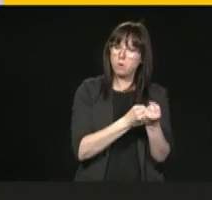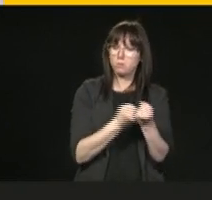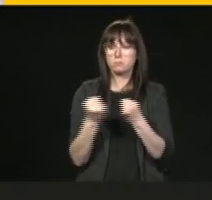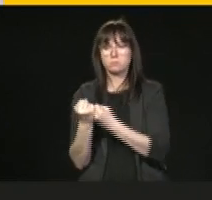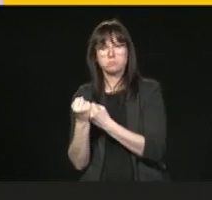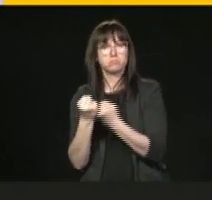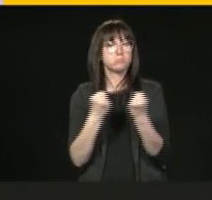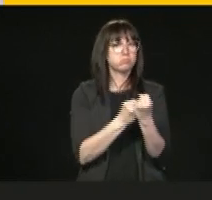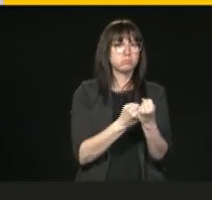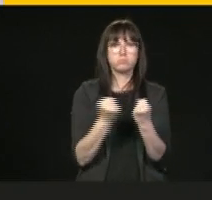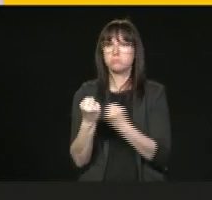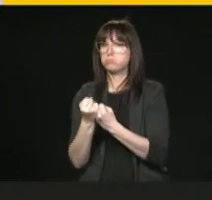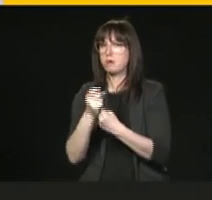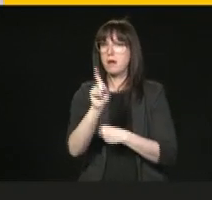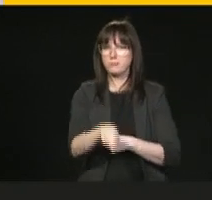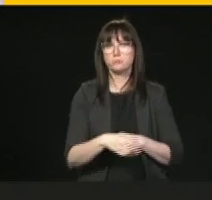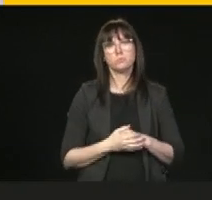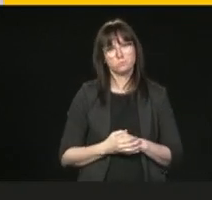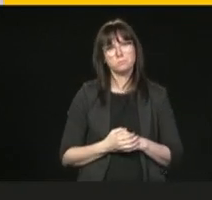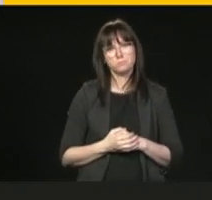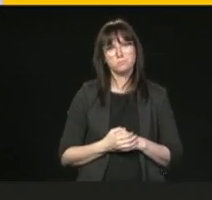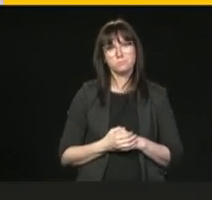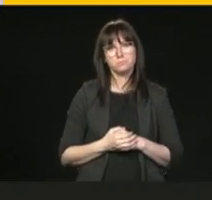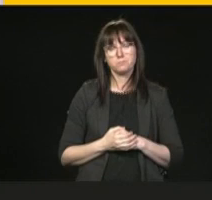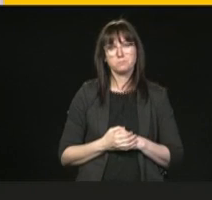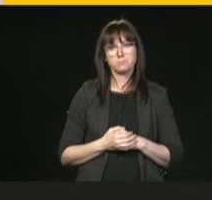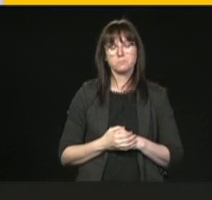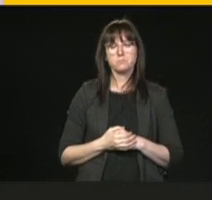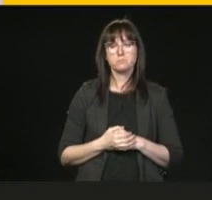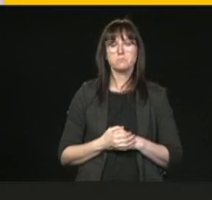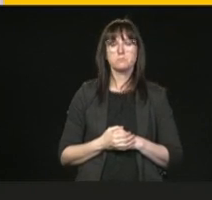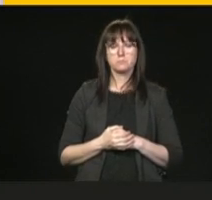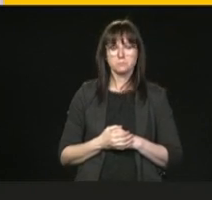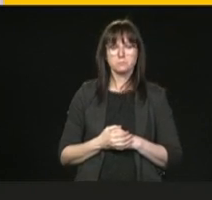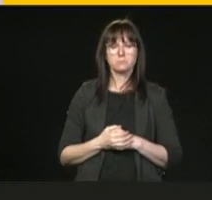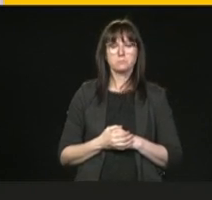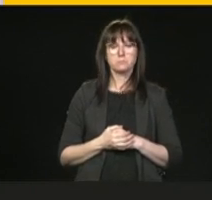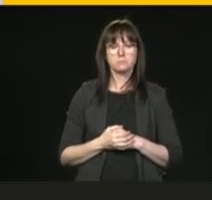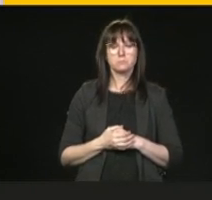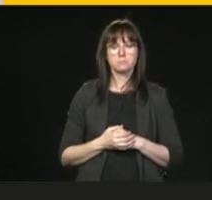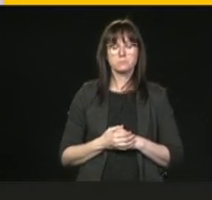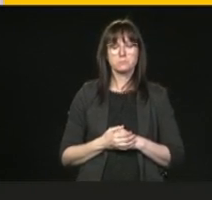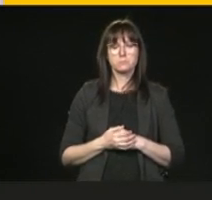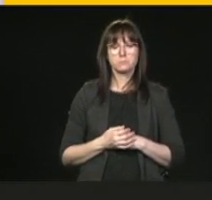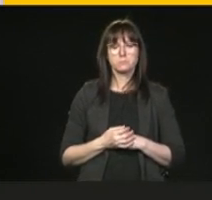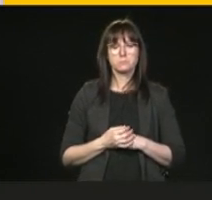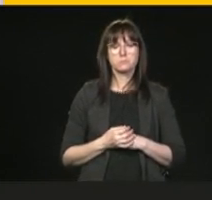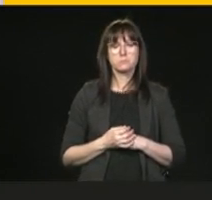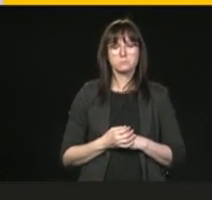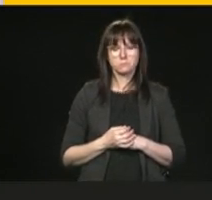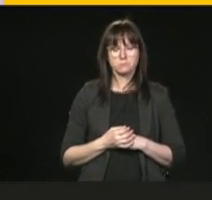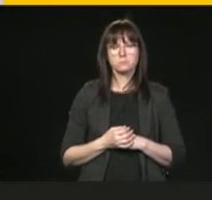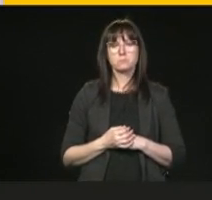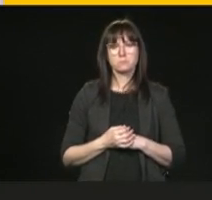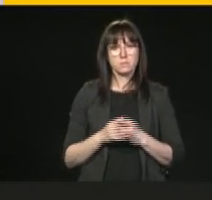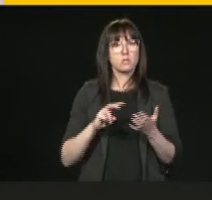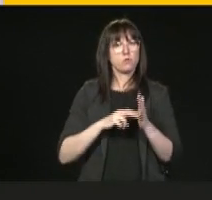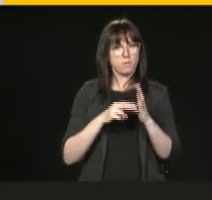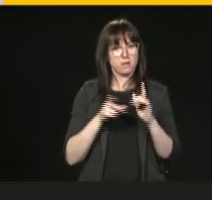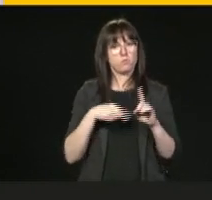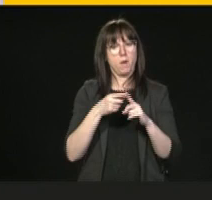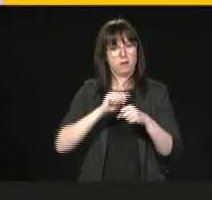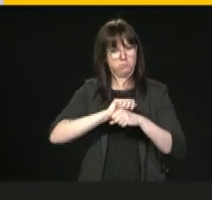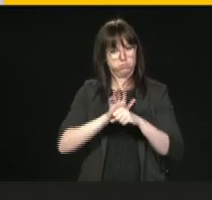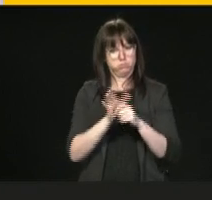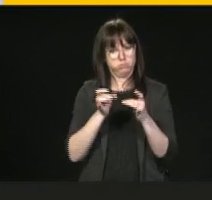other in these difficult times so that we can rebuild our economy and make it even stronger